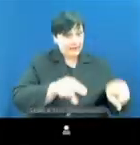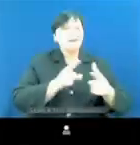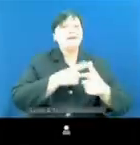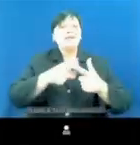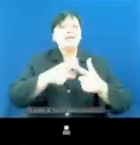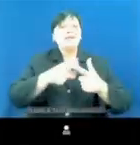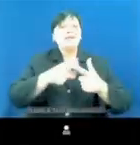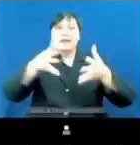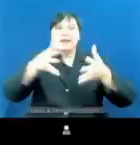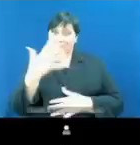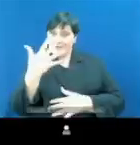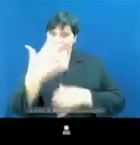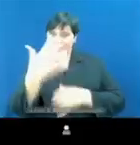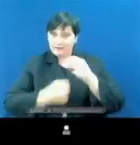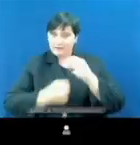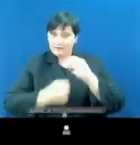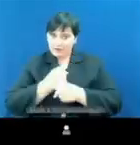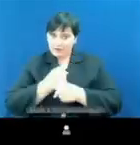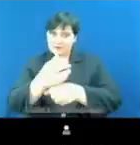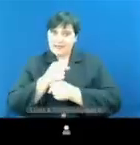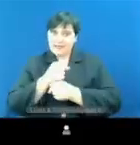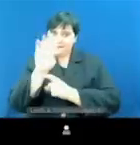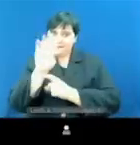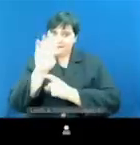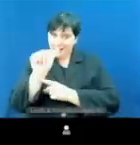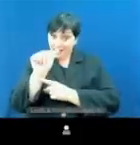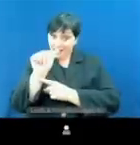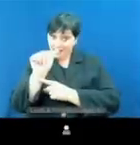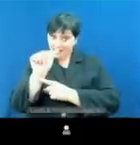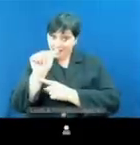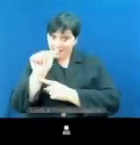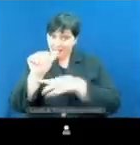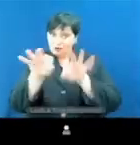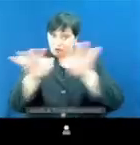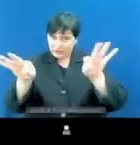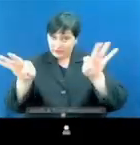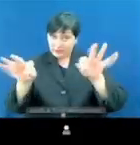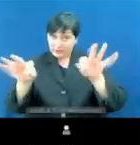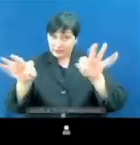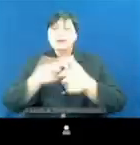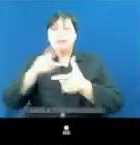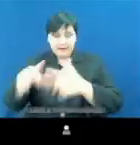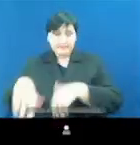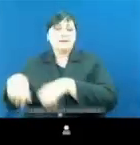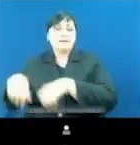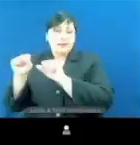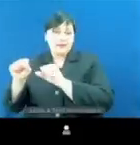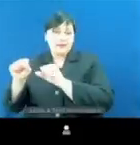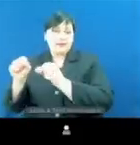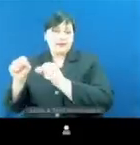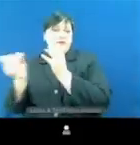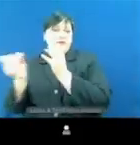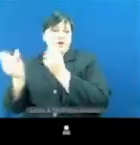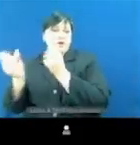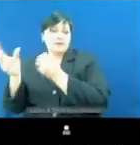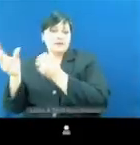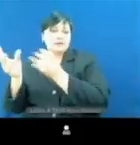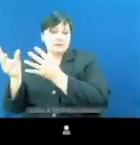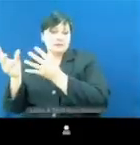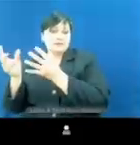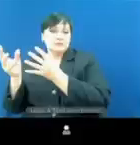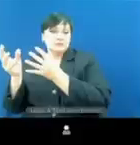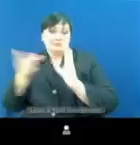degree and to take the performance exam, or your pass on the written test